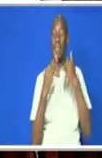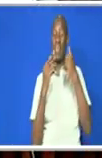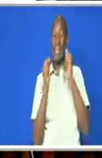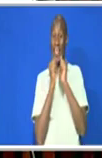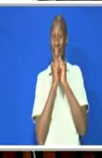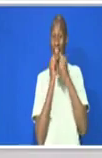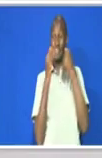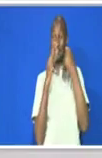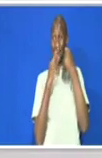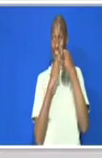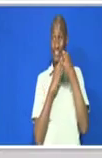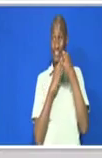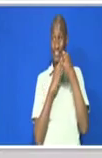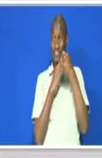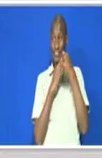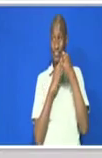18